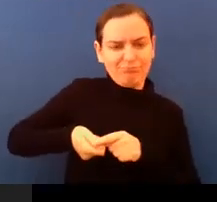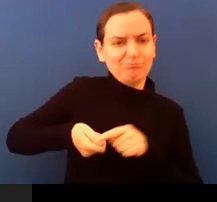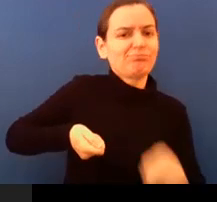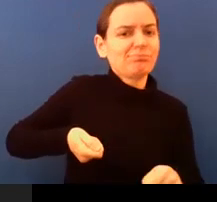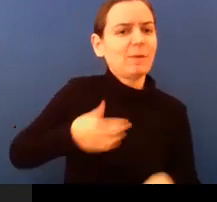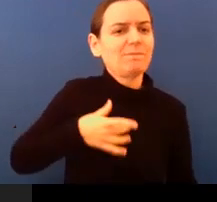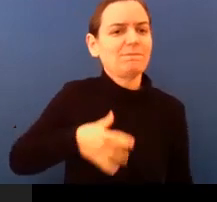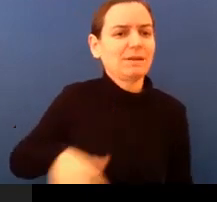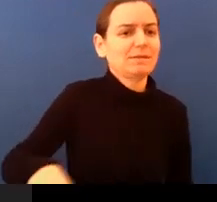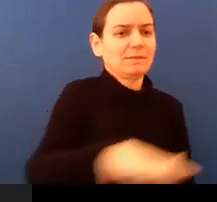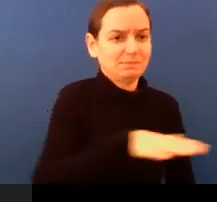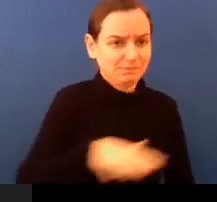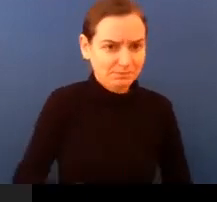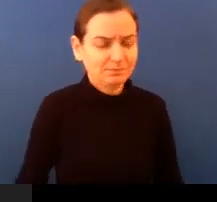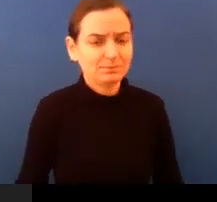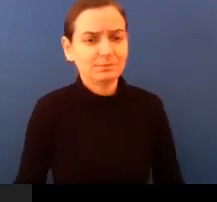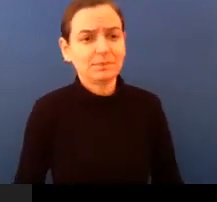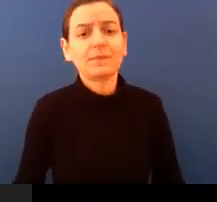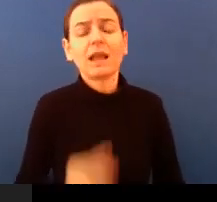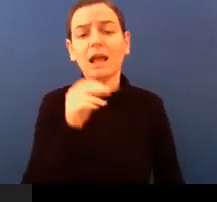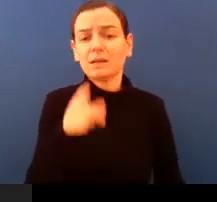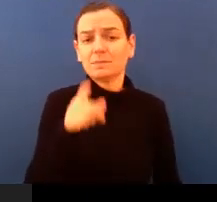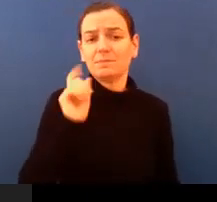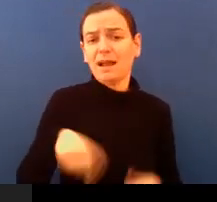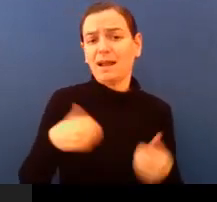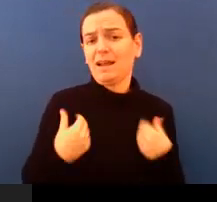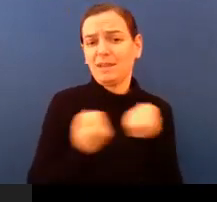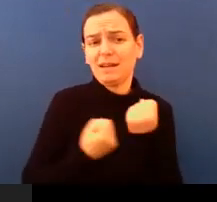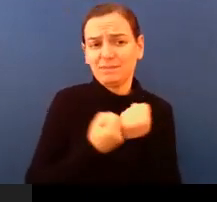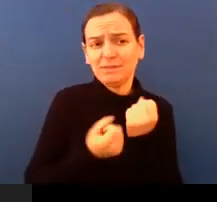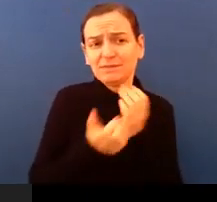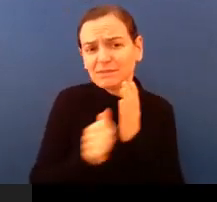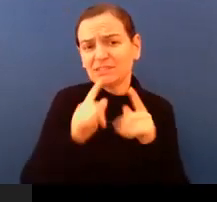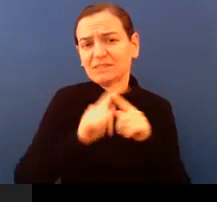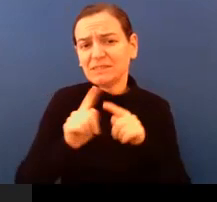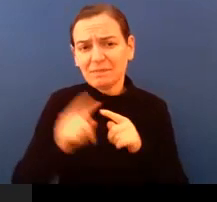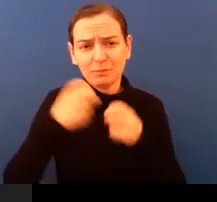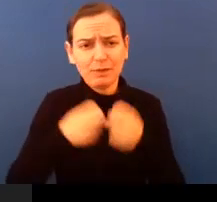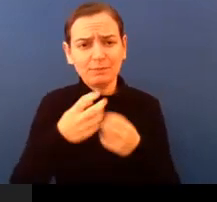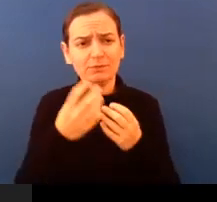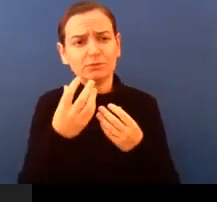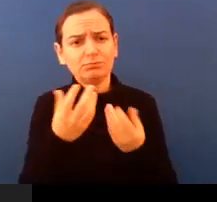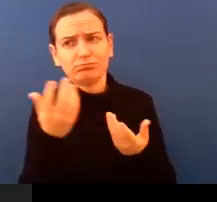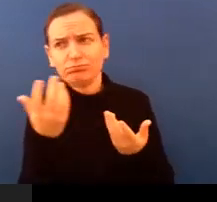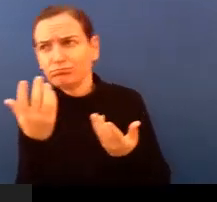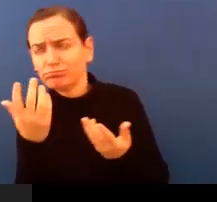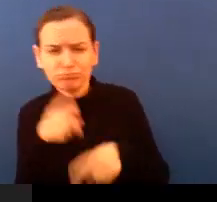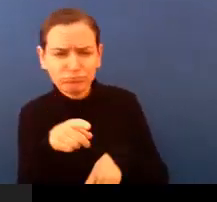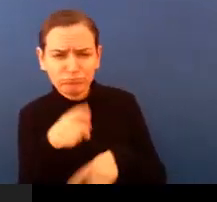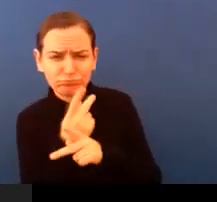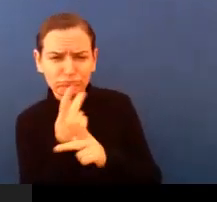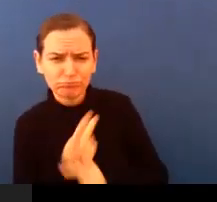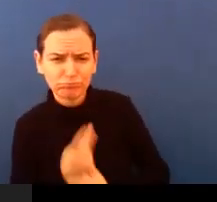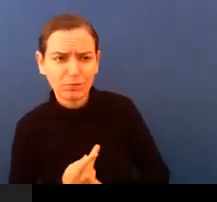Other skills you need for applying for a guide dog are advocacy,